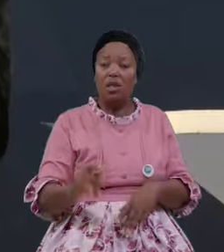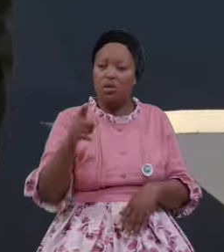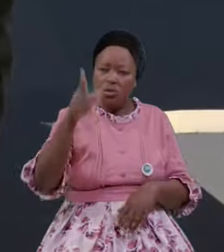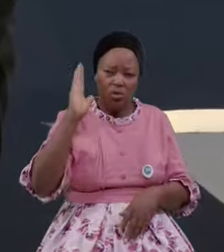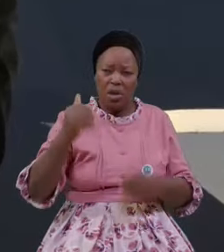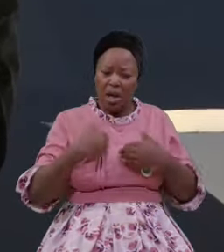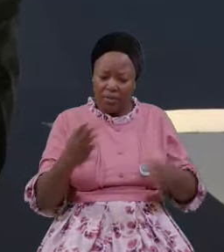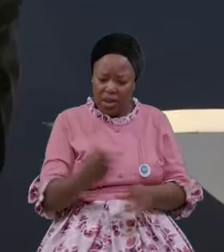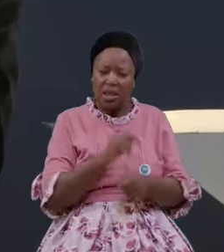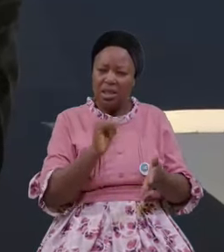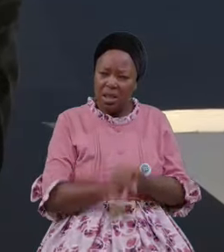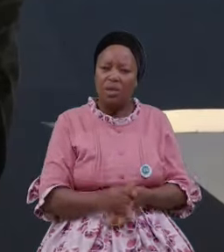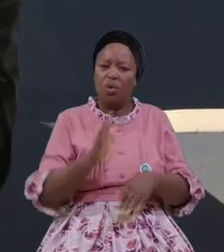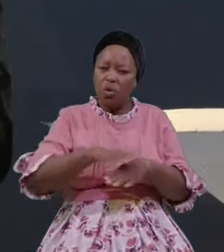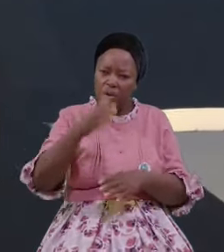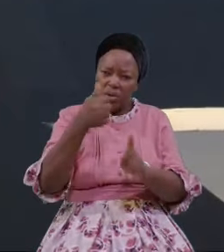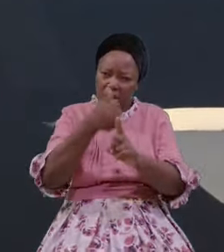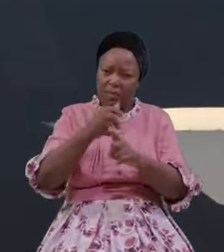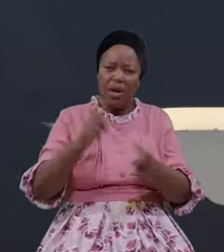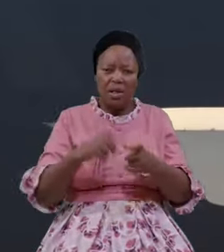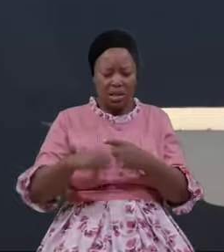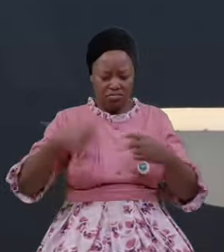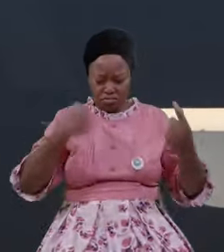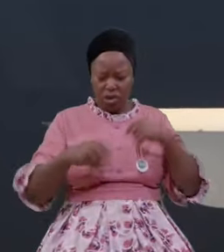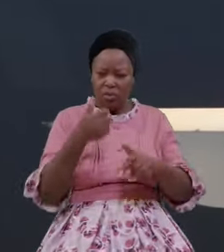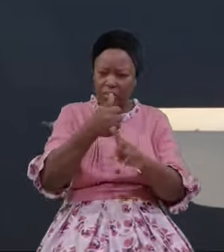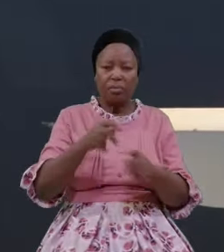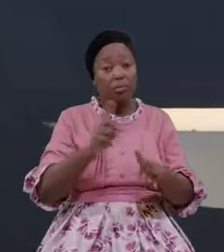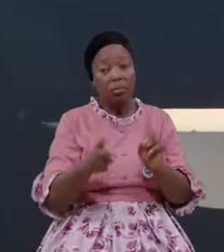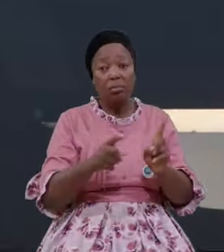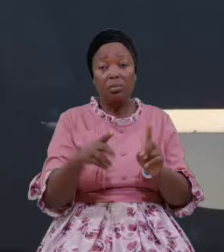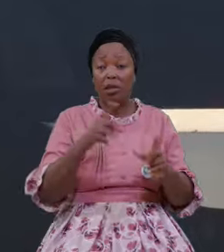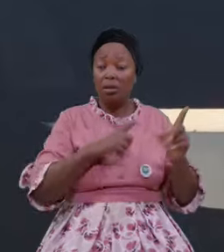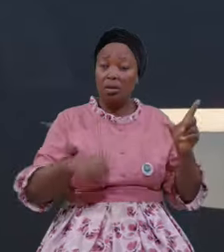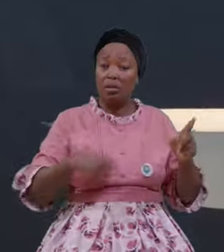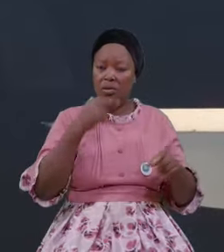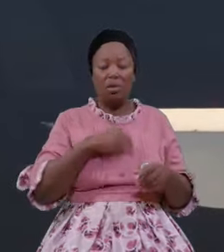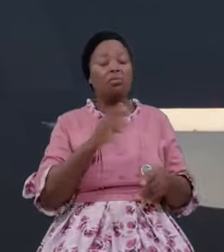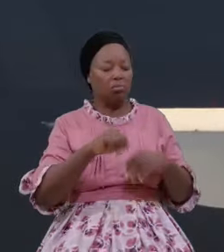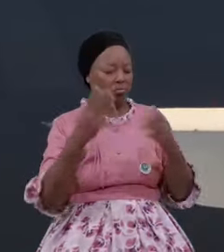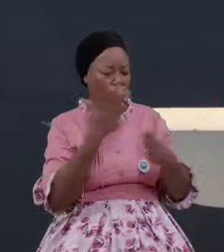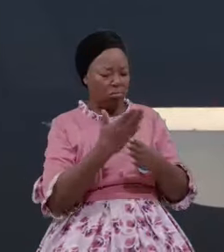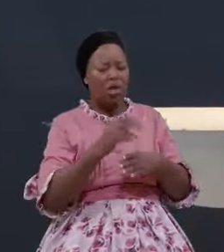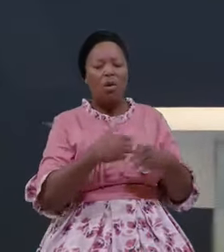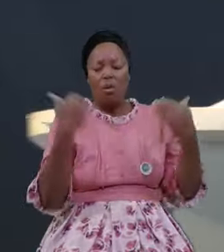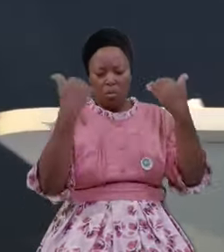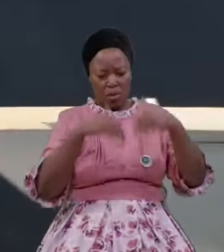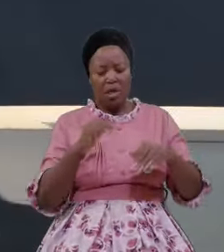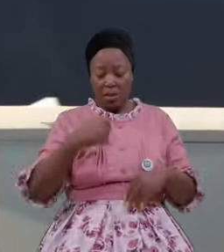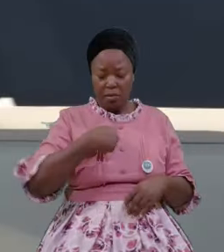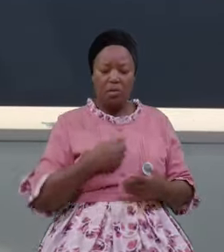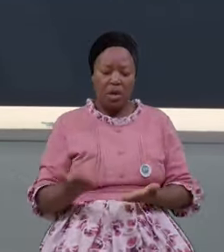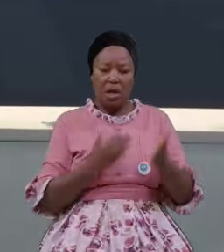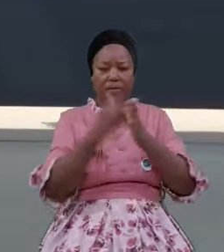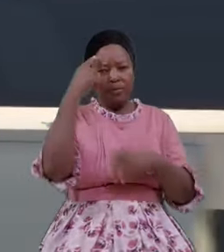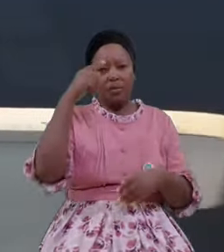You should have taken the smiting. But the Lord said, "Don't worry, I'll bear it for you."